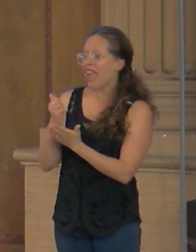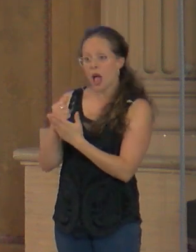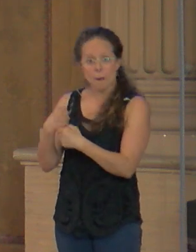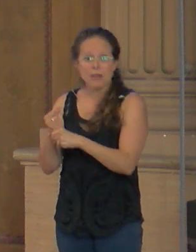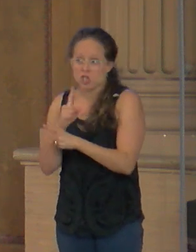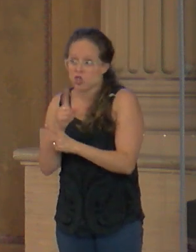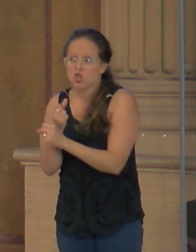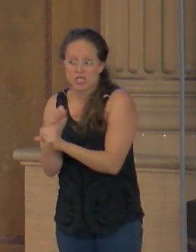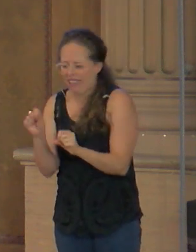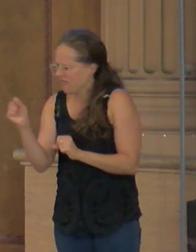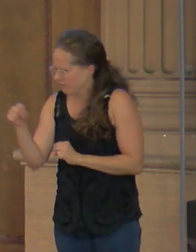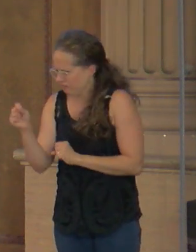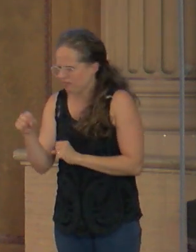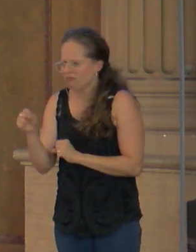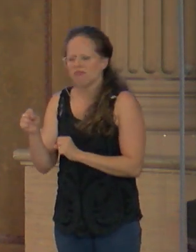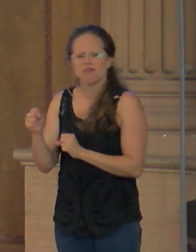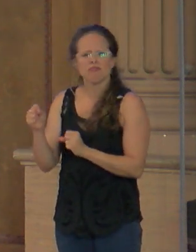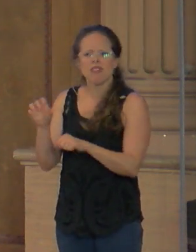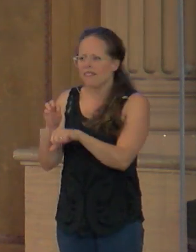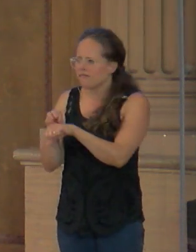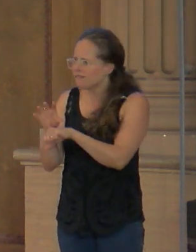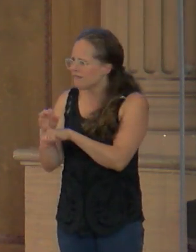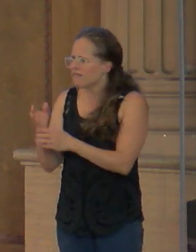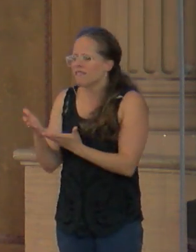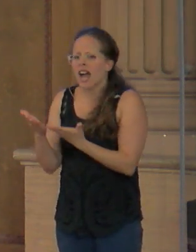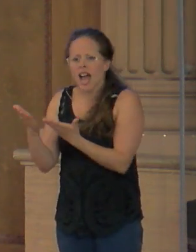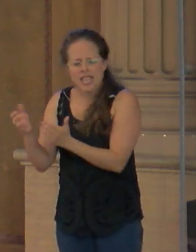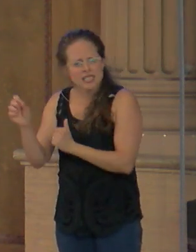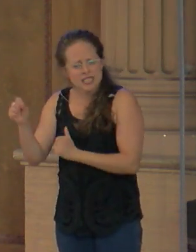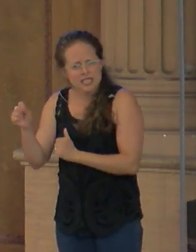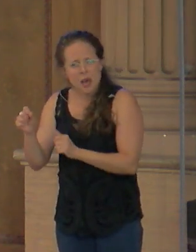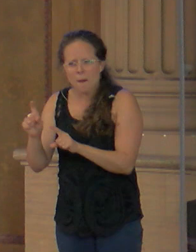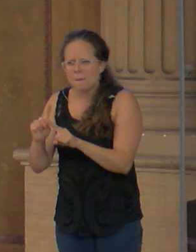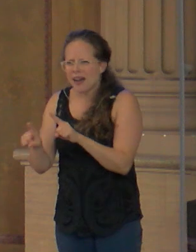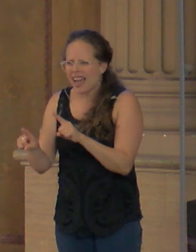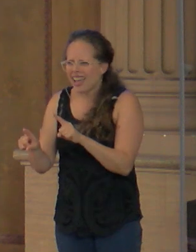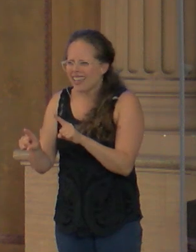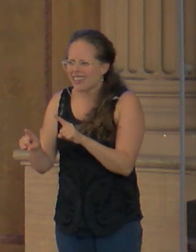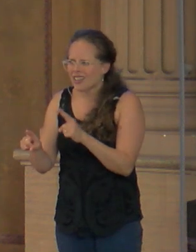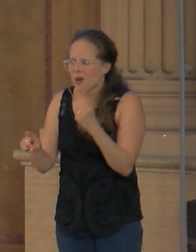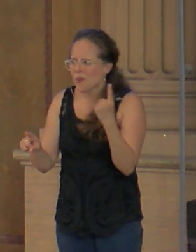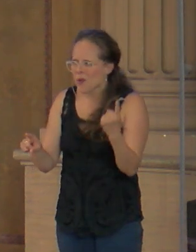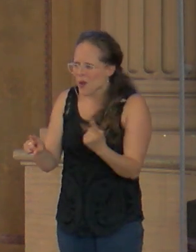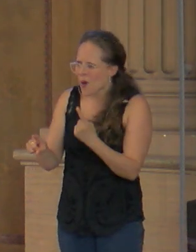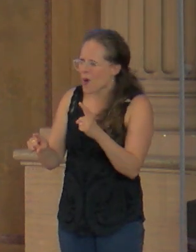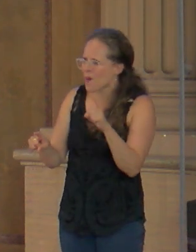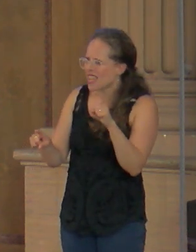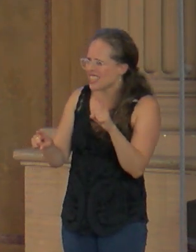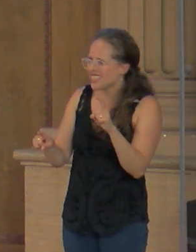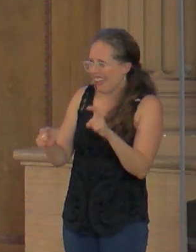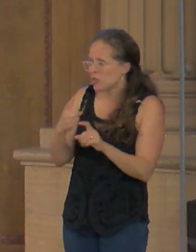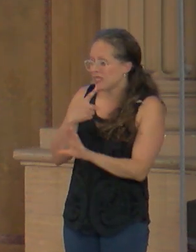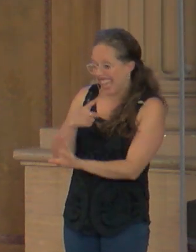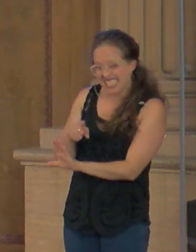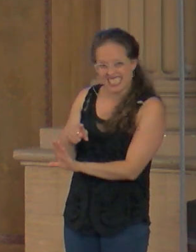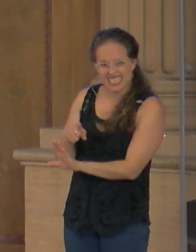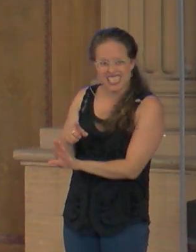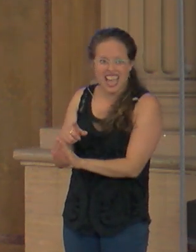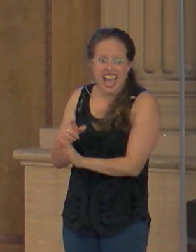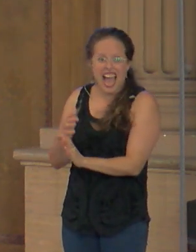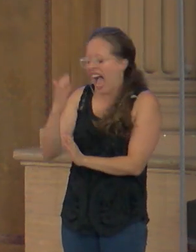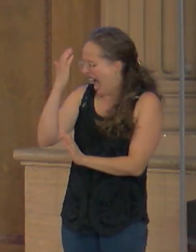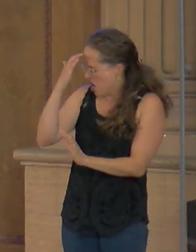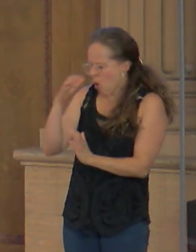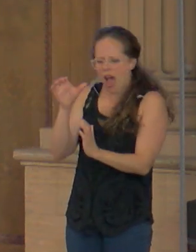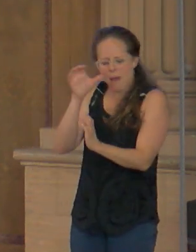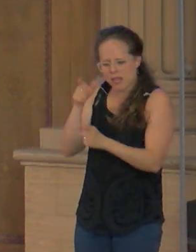not safe, we can give you advice based on the things that you're telling us, but also we always have to qualify it and say, you got to understand, I know I'm